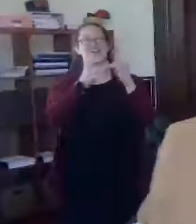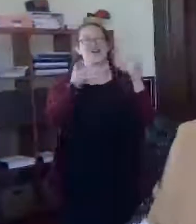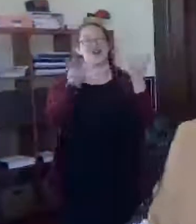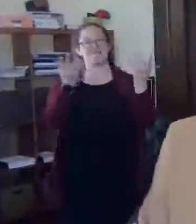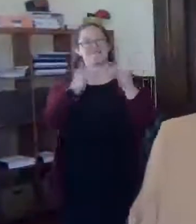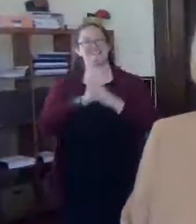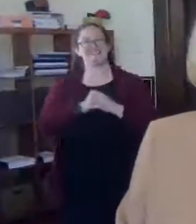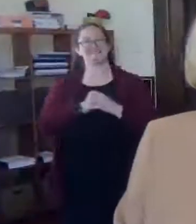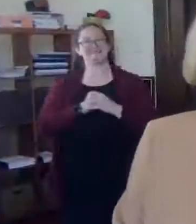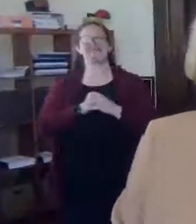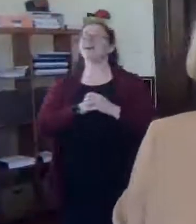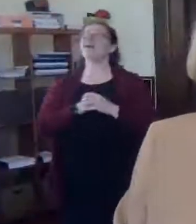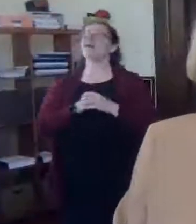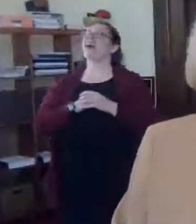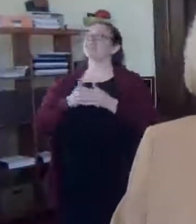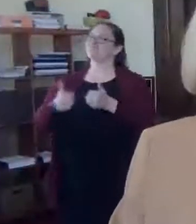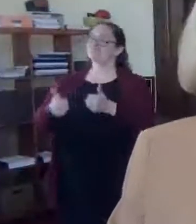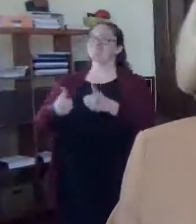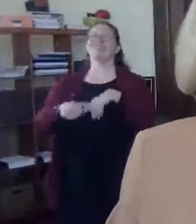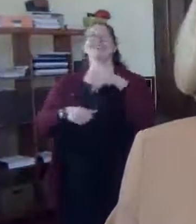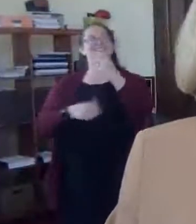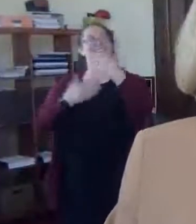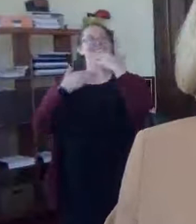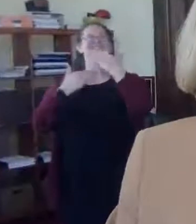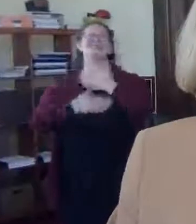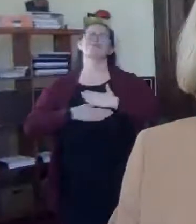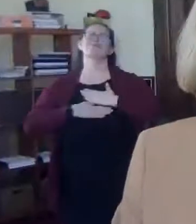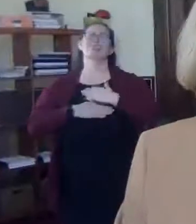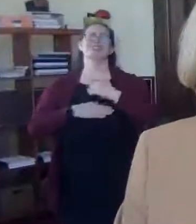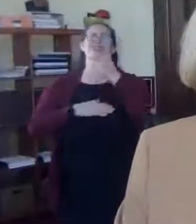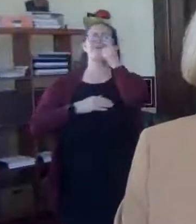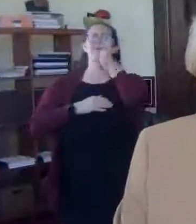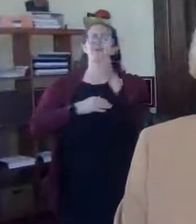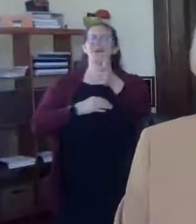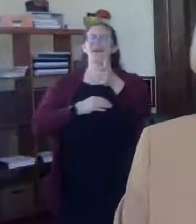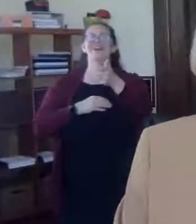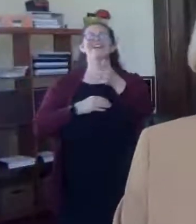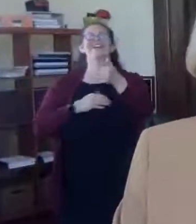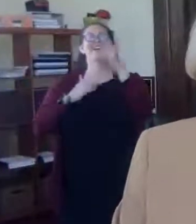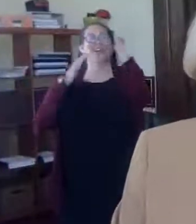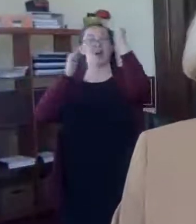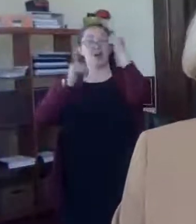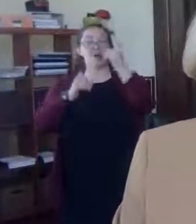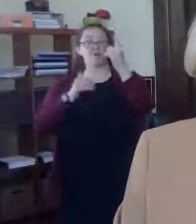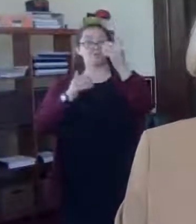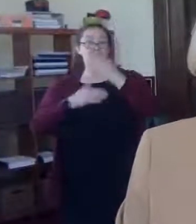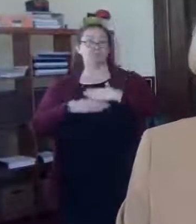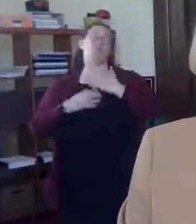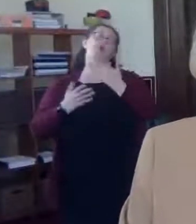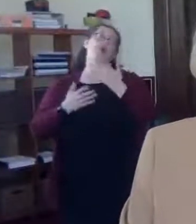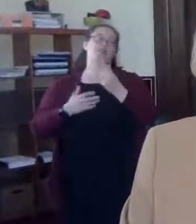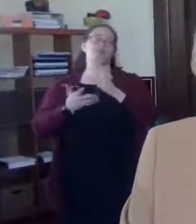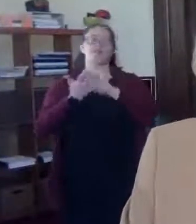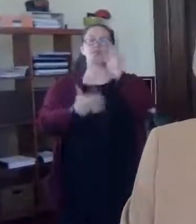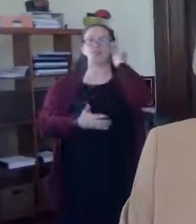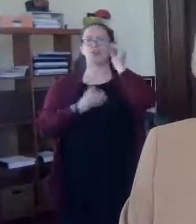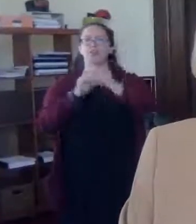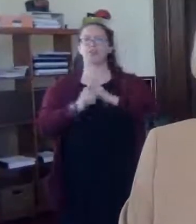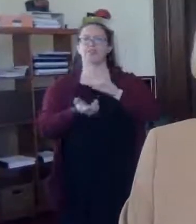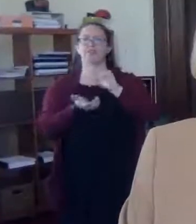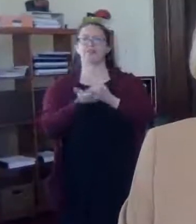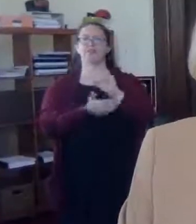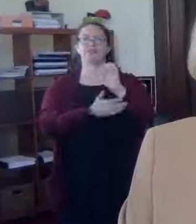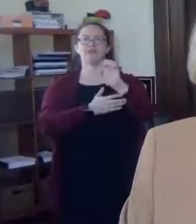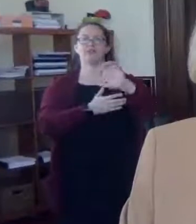go. Thank you all. Appreciate you all being here. I hope you enjoyed or were informed by hearing from